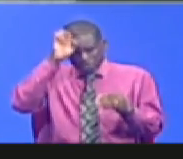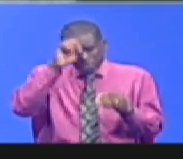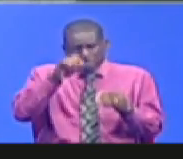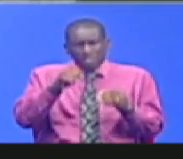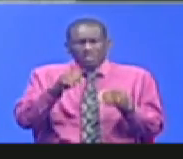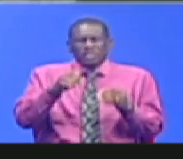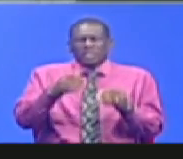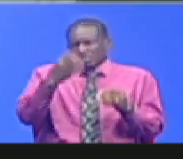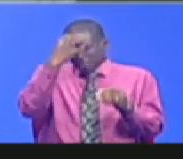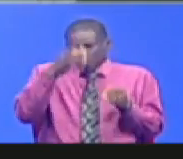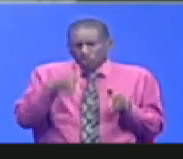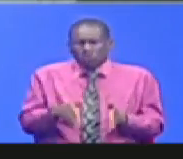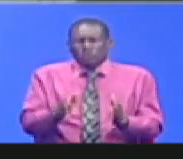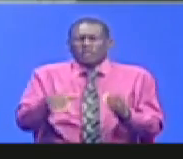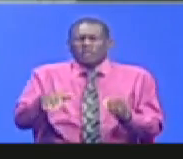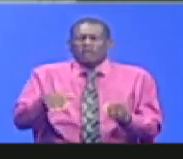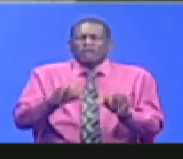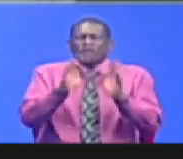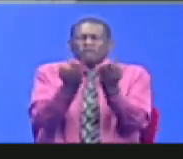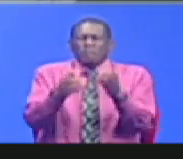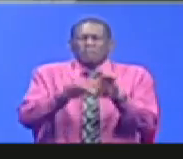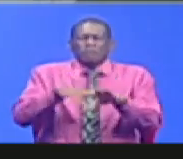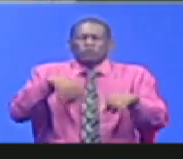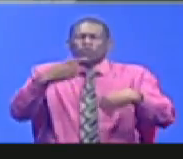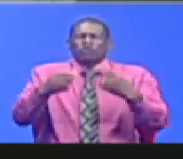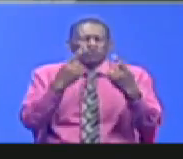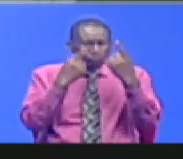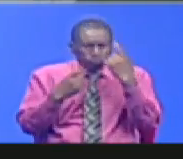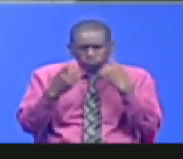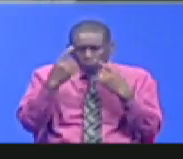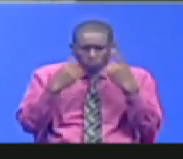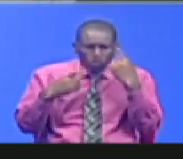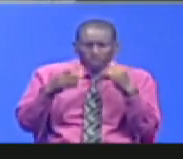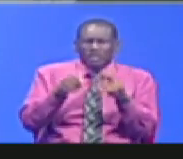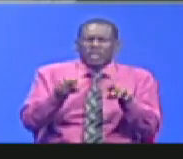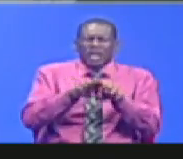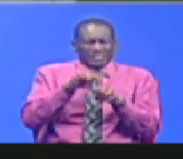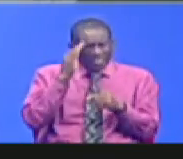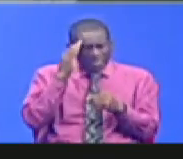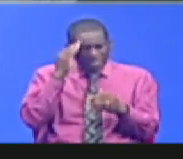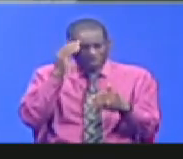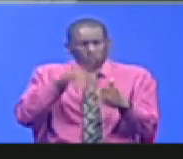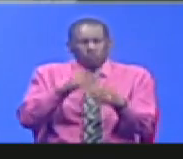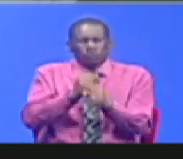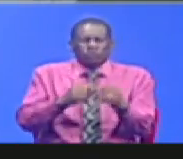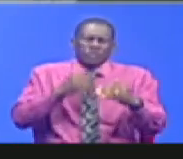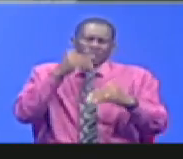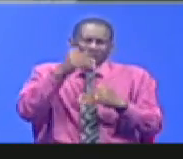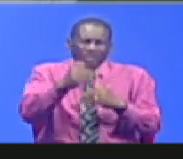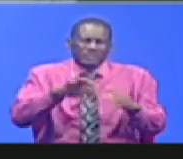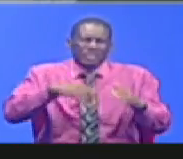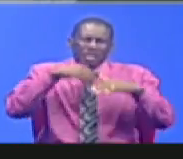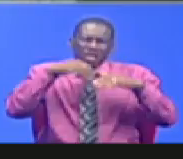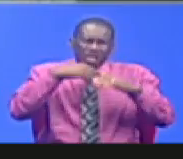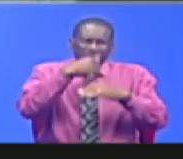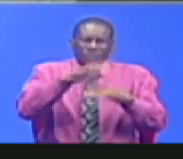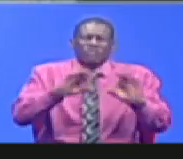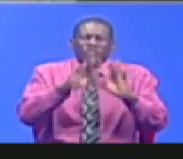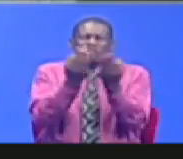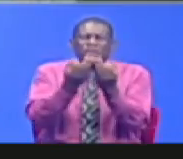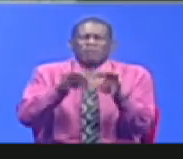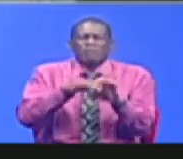deceased continue to mourn their loved ones while pondering their next step after losing their sole breadwinners. We visited two of the families